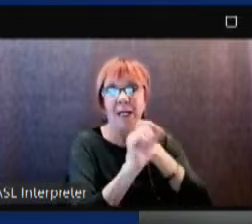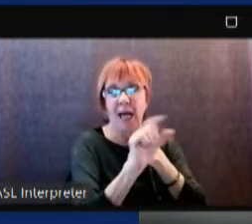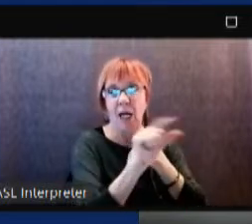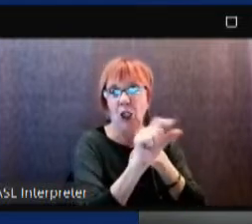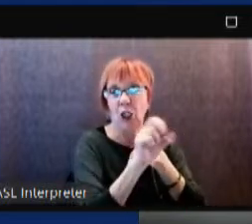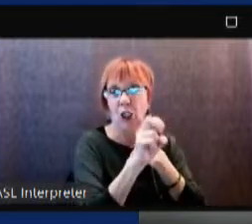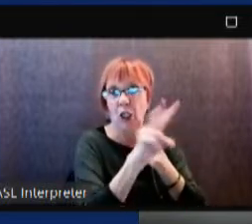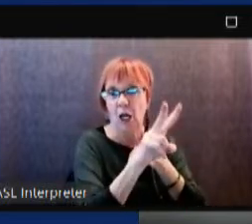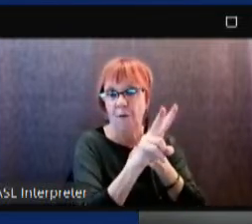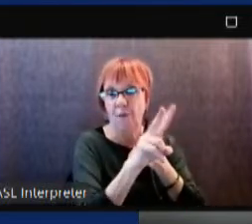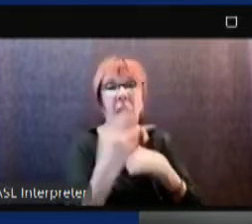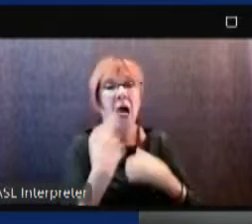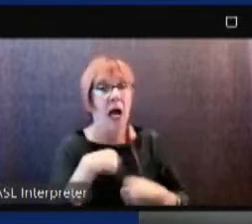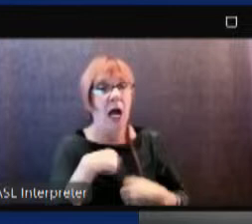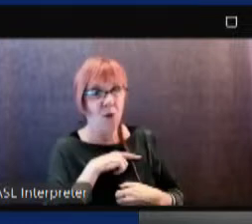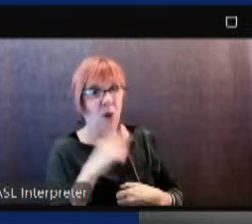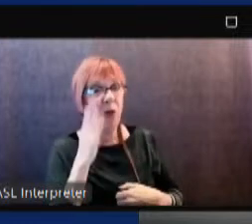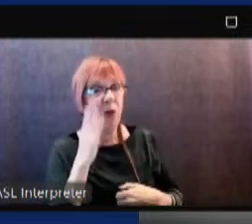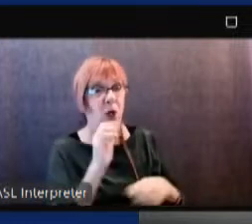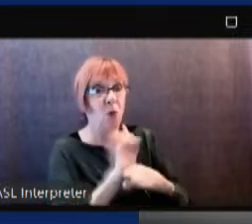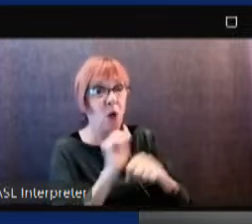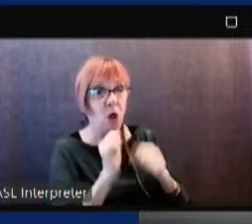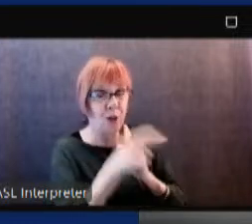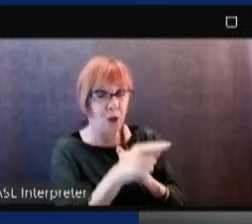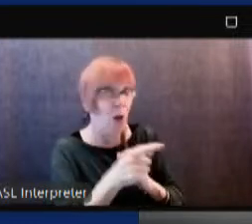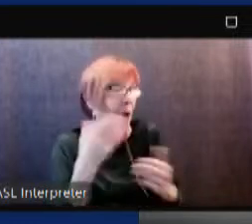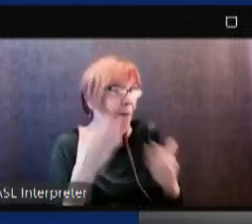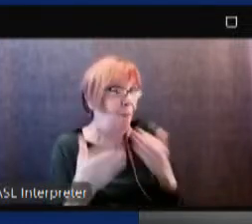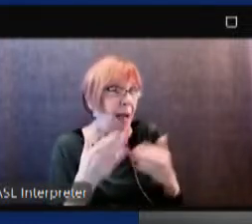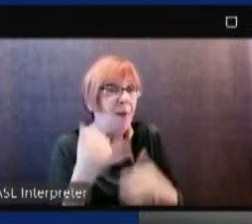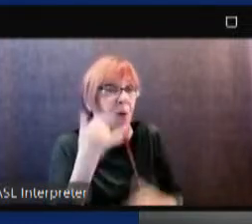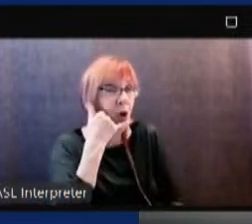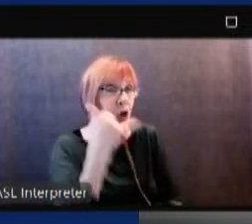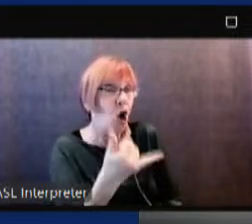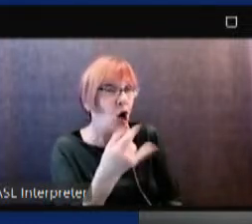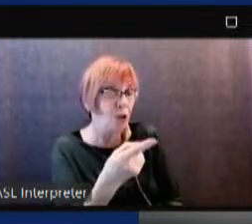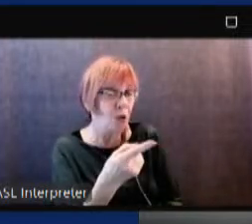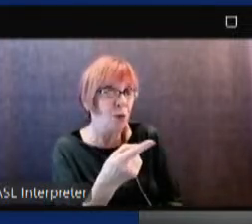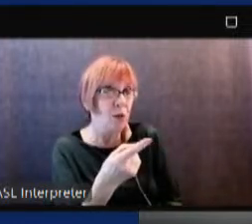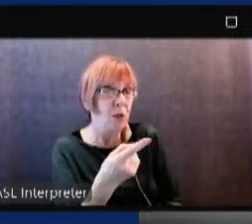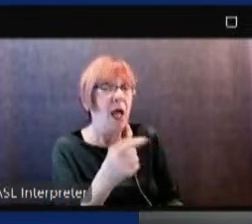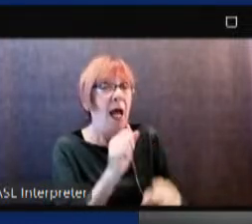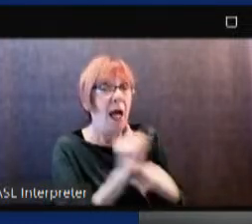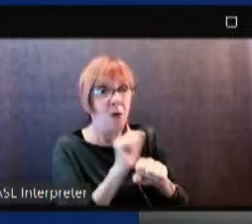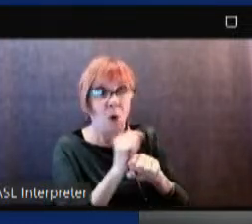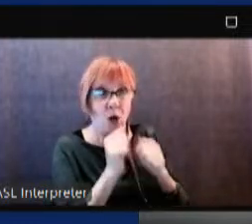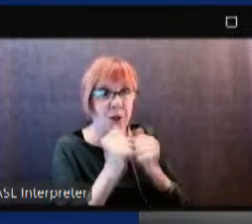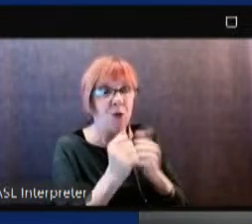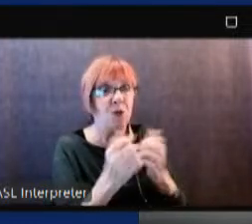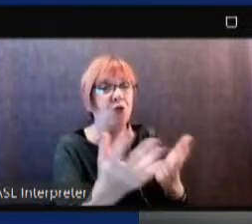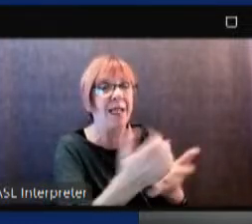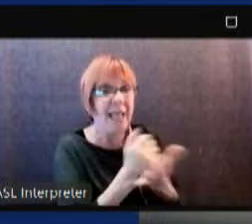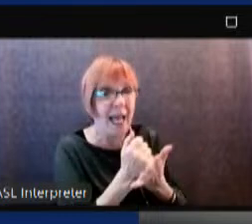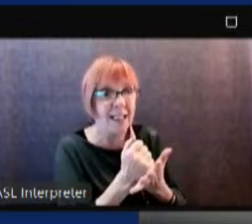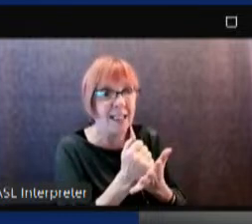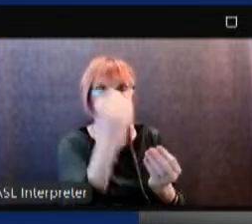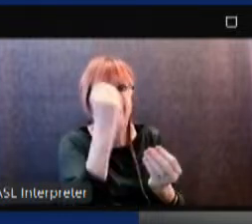And we're going to work with you, or you're going to get a call from us if you gave us your number. And we're going to work with you to get that information you need so that we can get